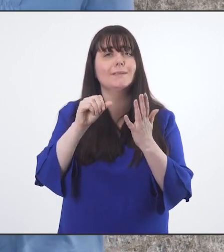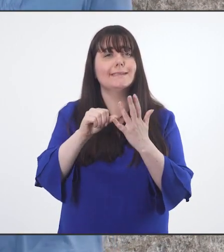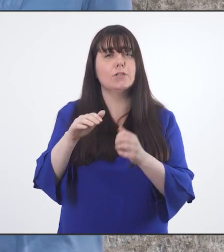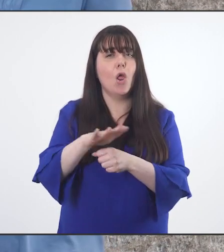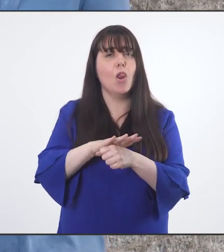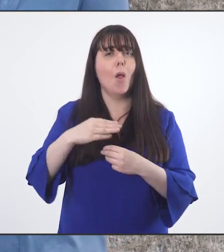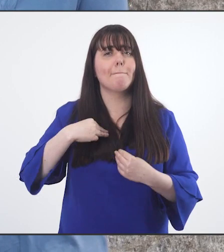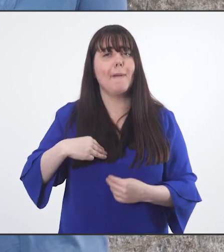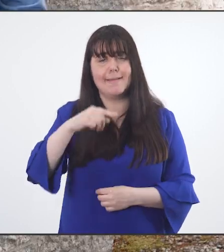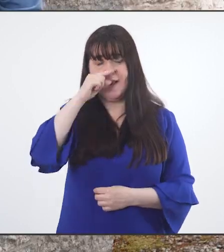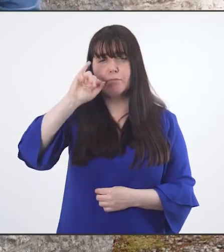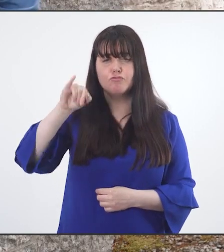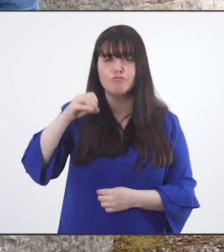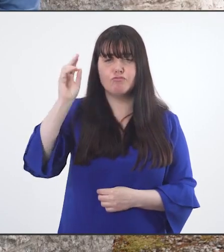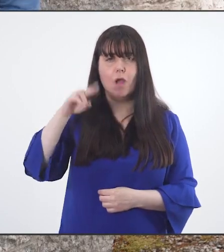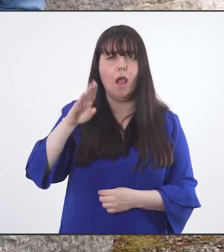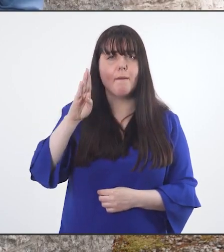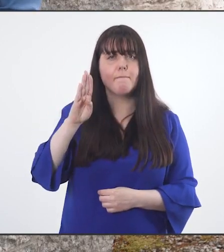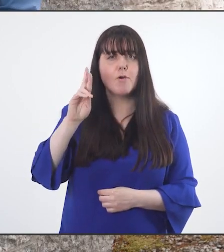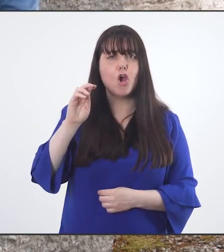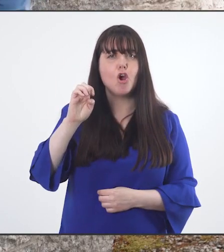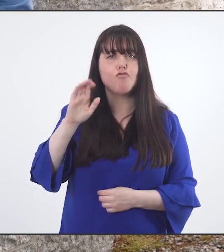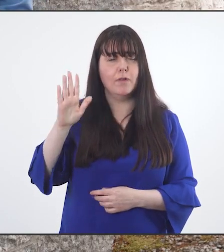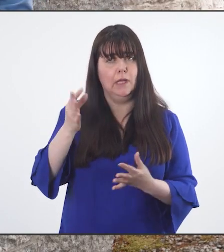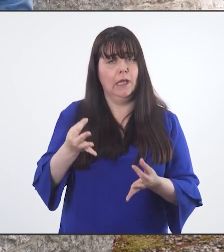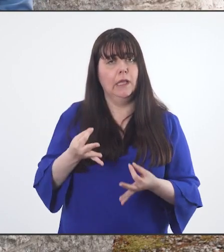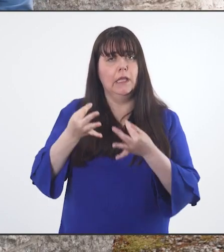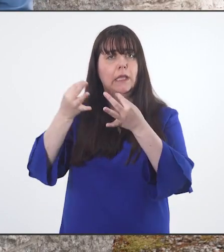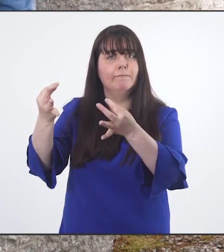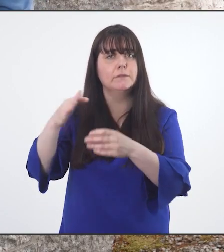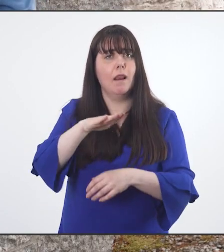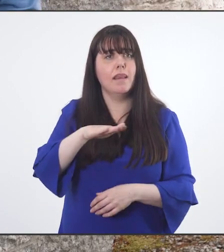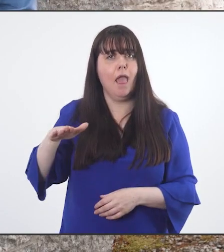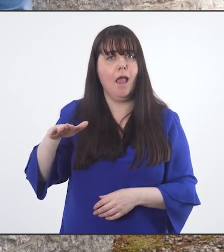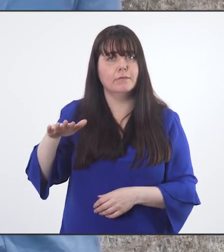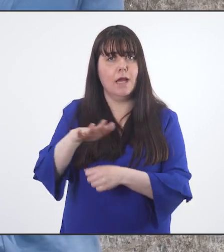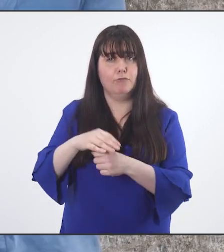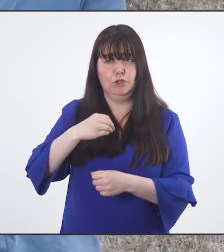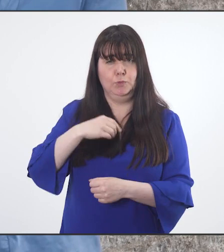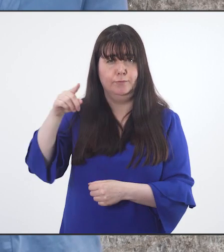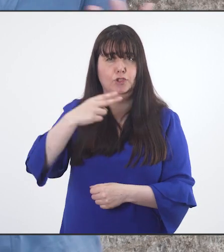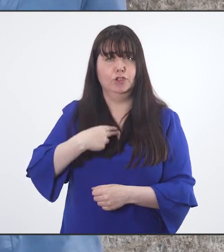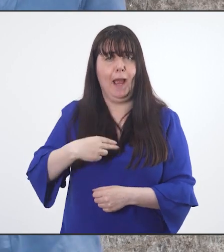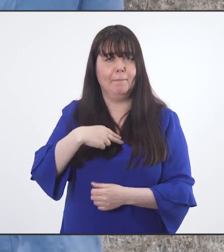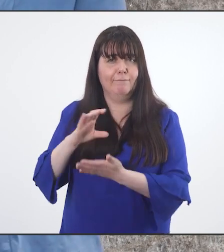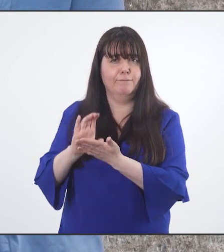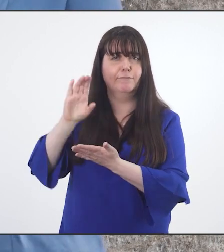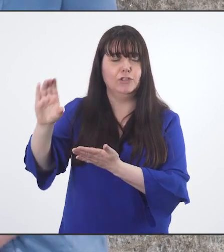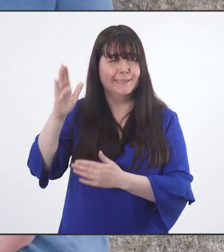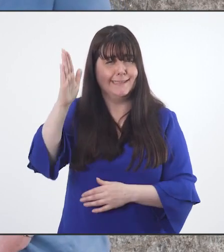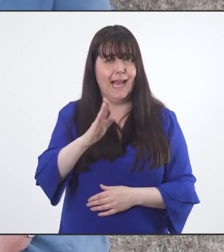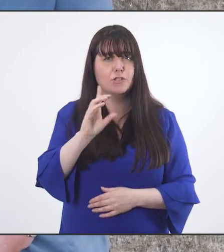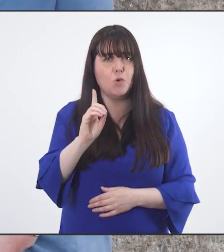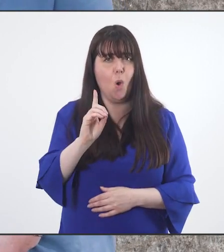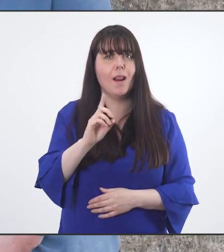been particularly popular. And we know that in 1506 a local man, John Burnell, gave an endowment of lands in